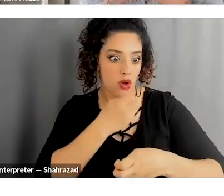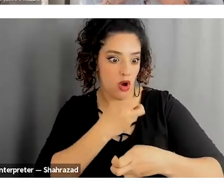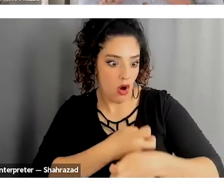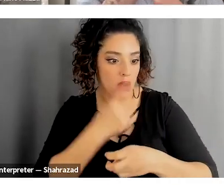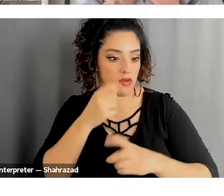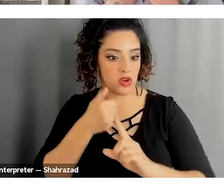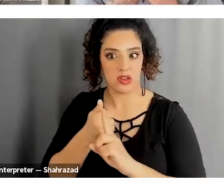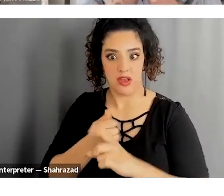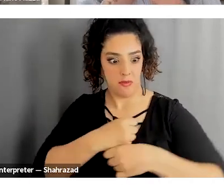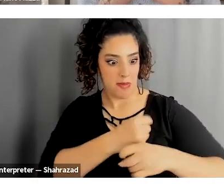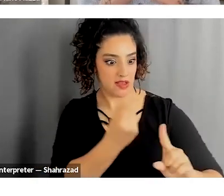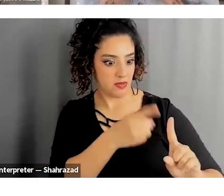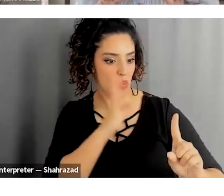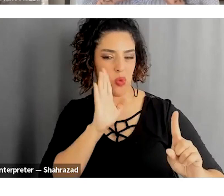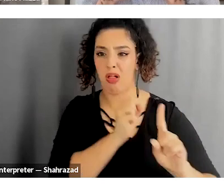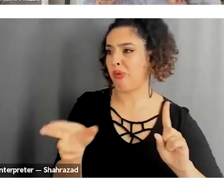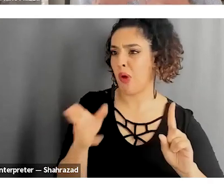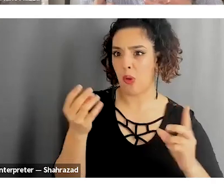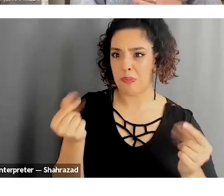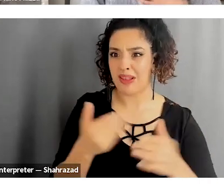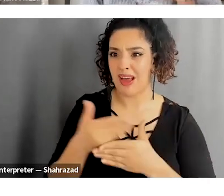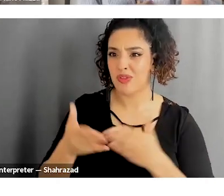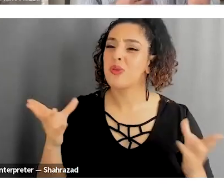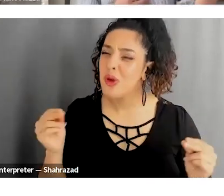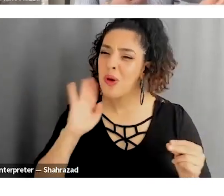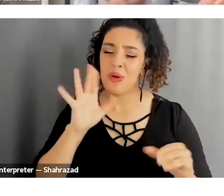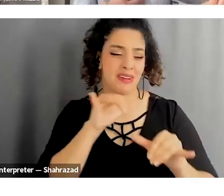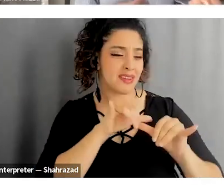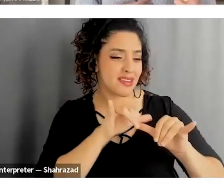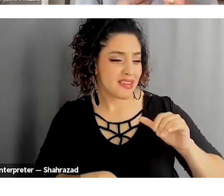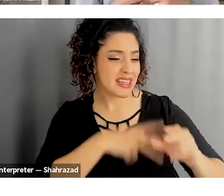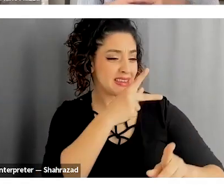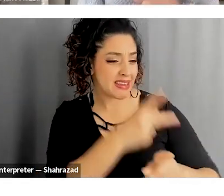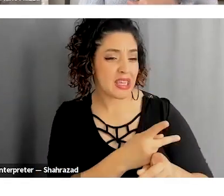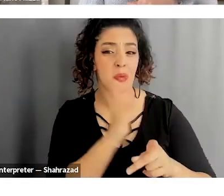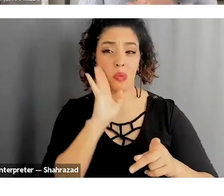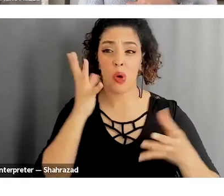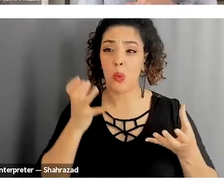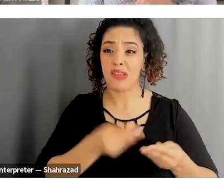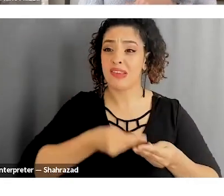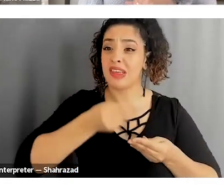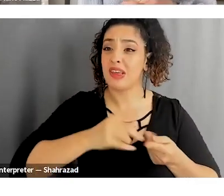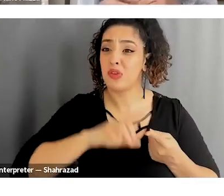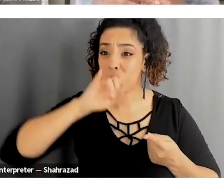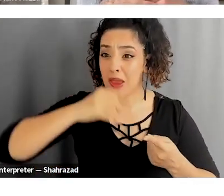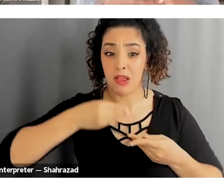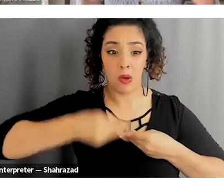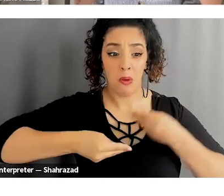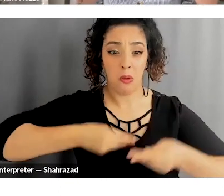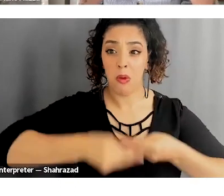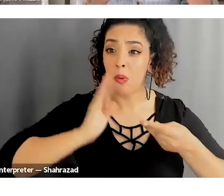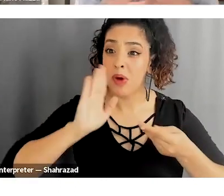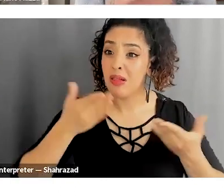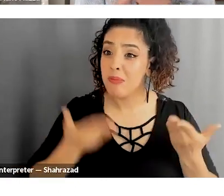that you throw away. It's going to be something that you would hopefully want to be an heirloom, that you pass down, that you really consider and